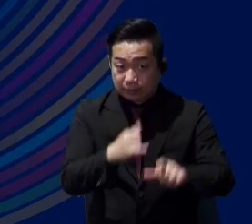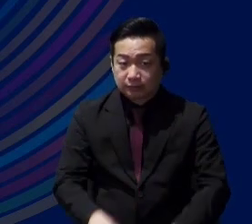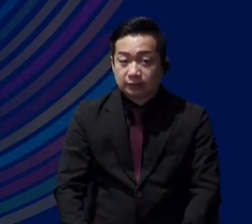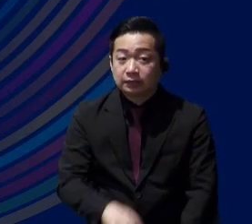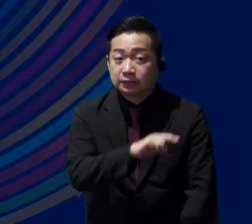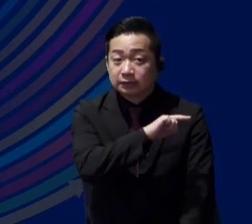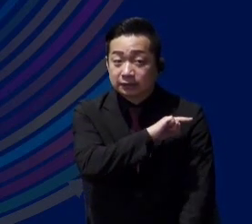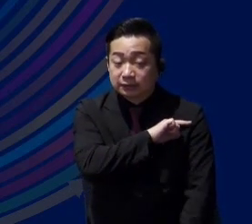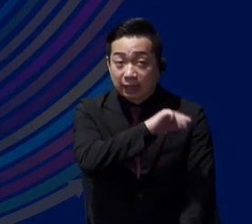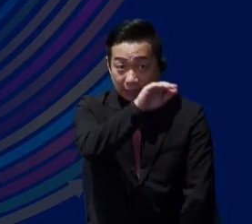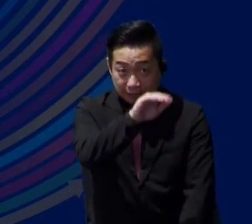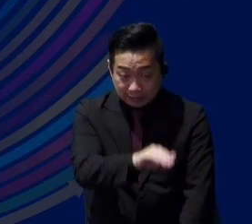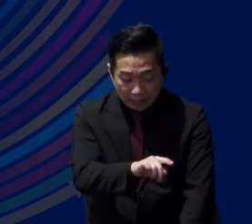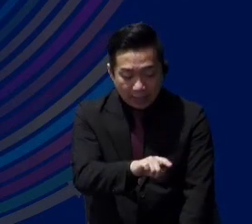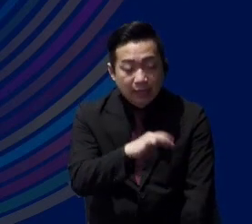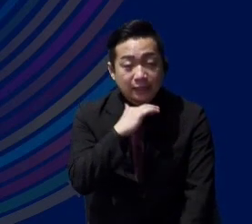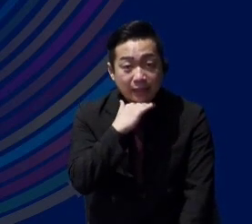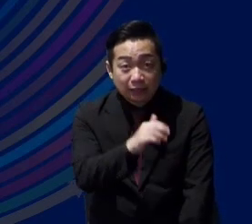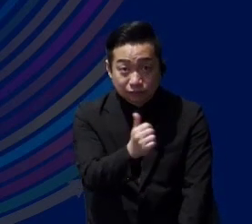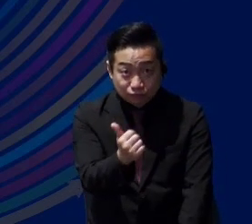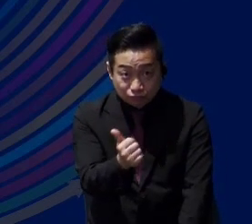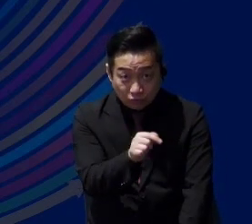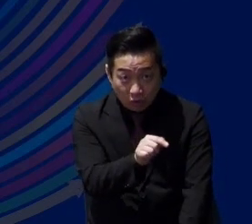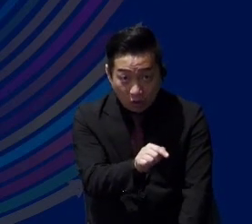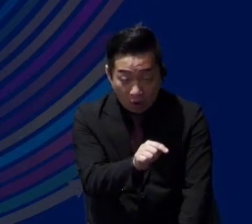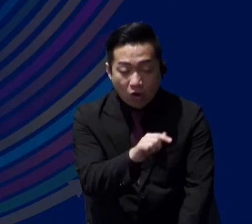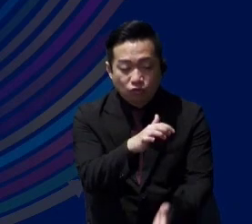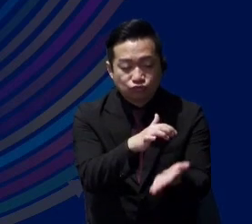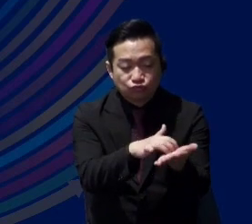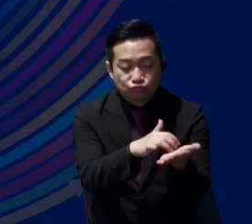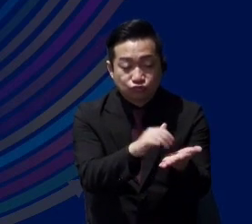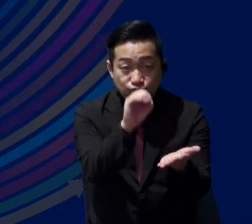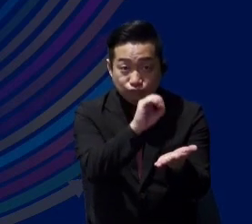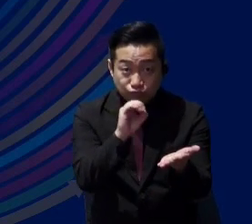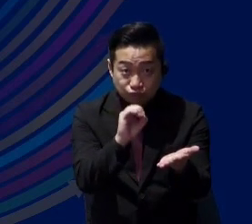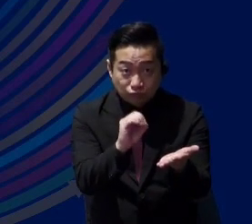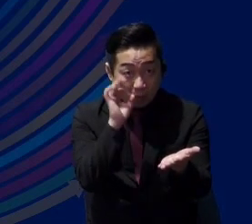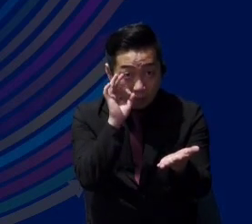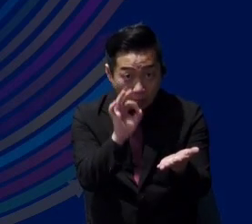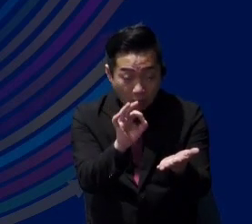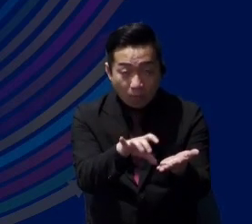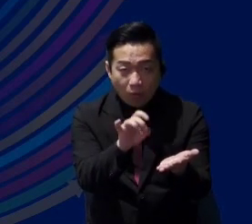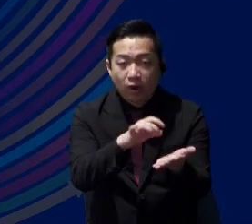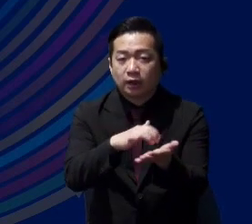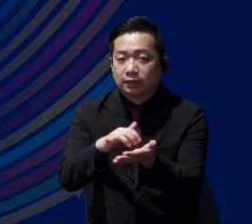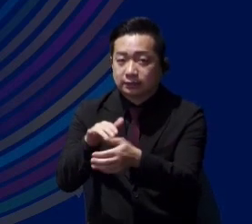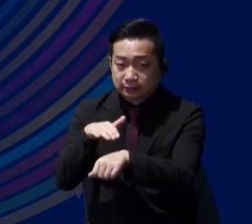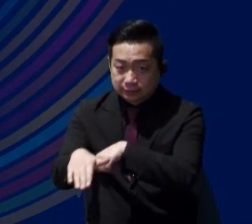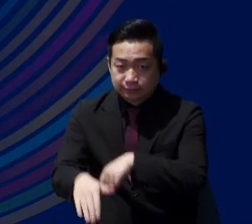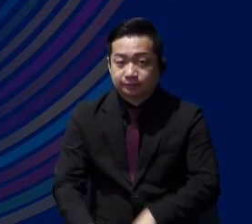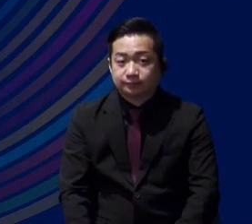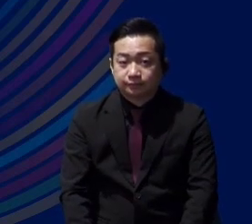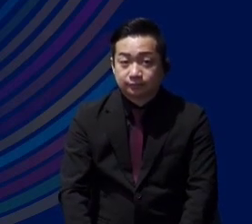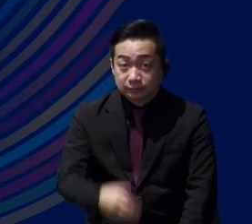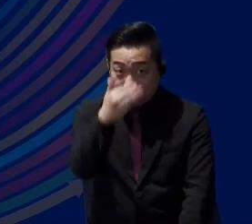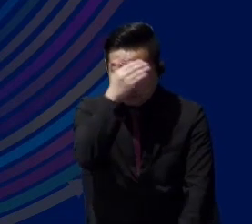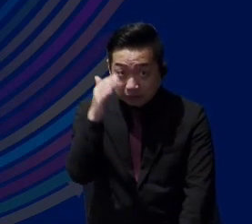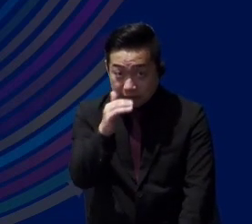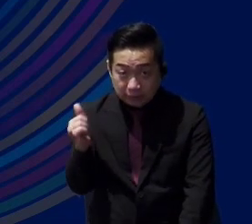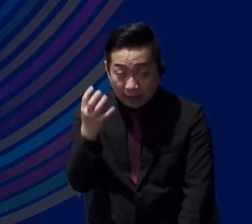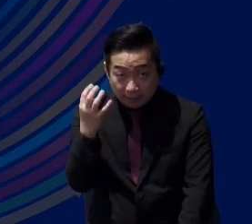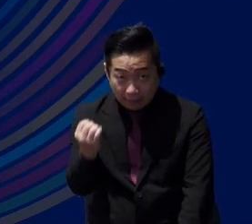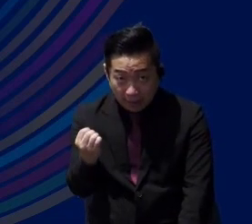You started from 72 and now you are in the 82.